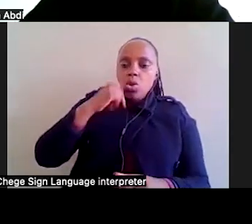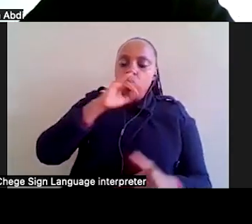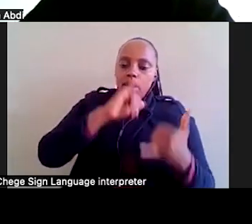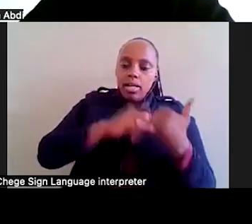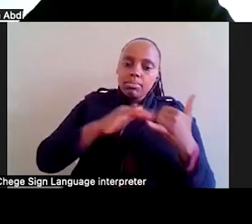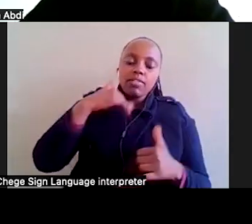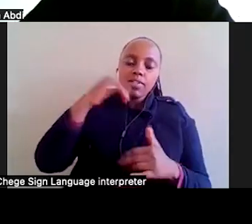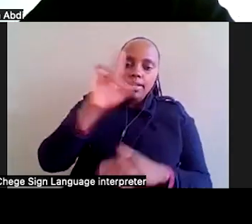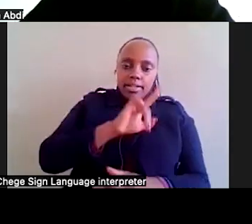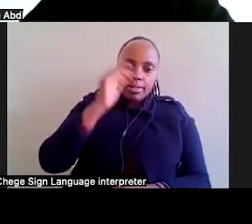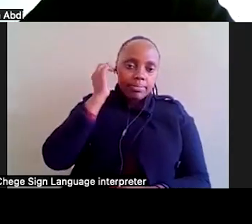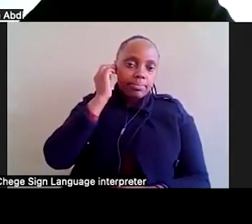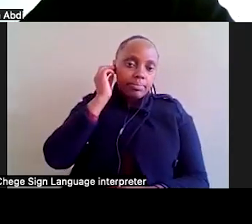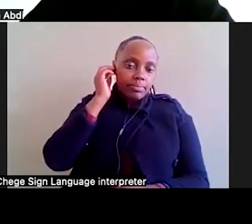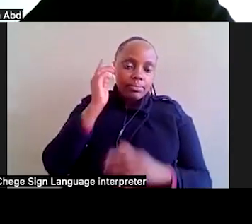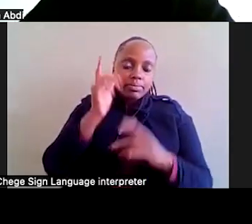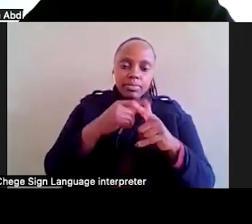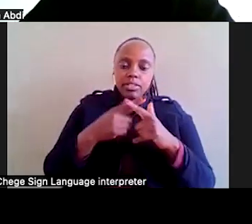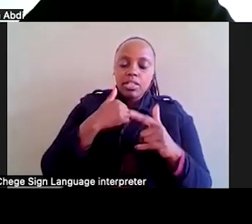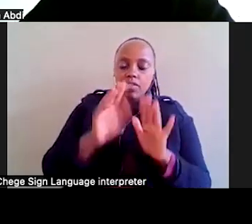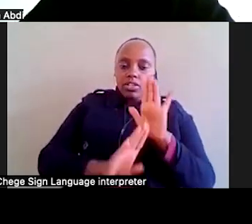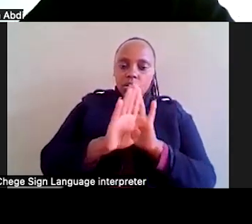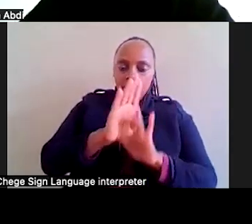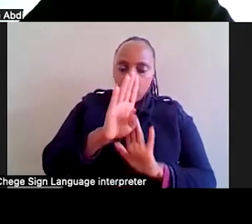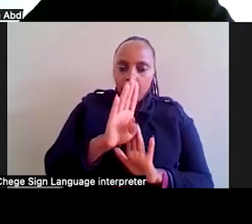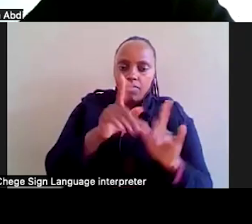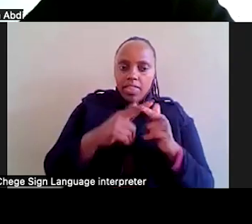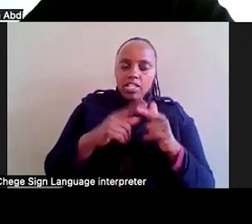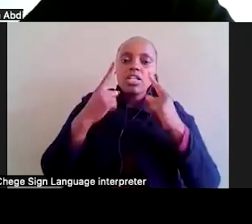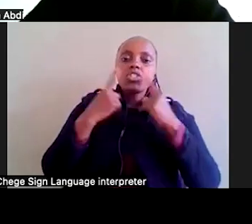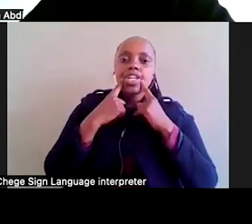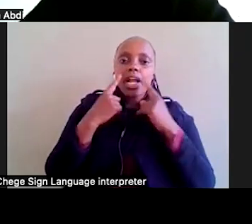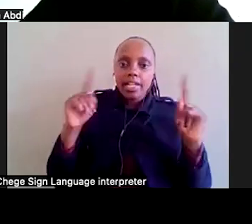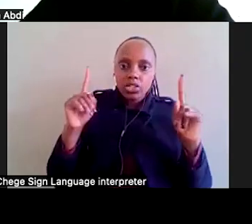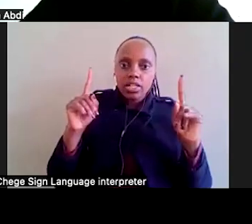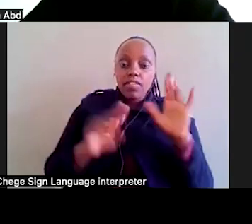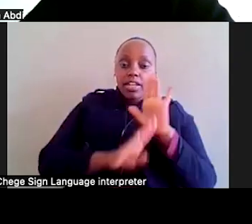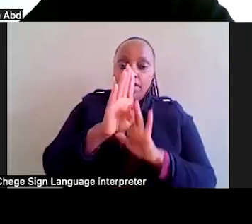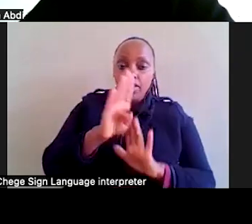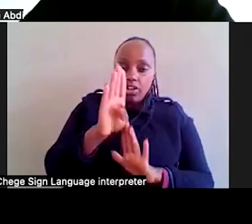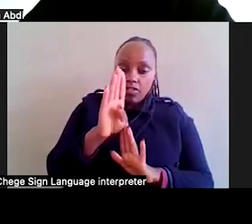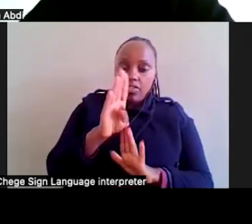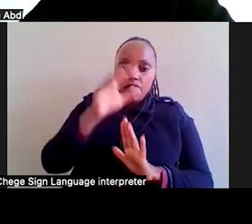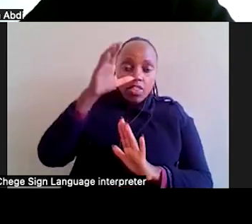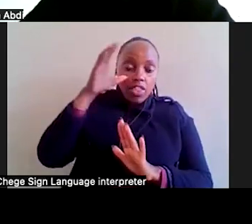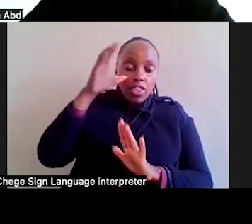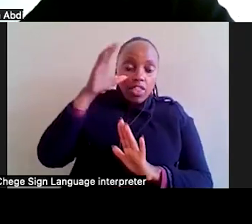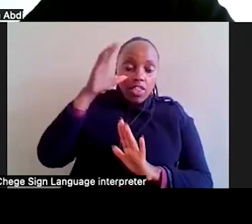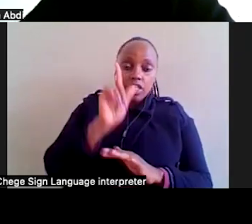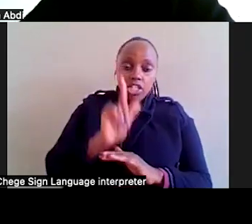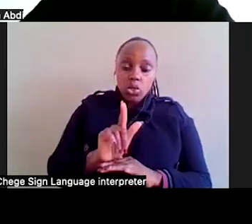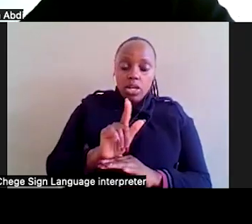cross-border development, including cross-border declarations, development of the coastal regional cross-border action plan to end